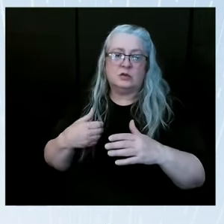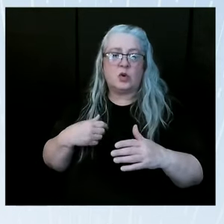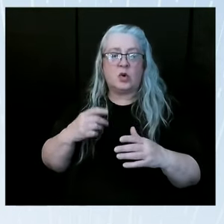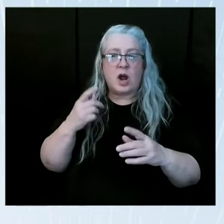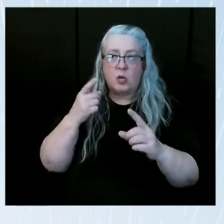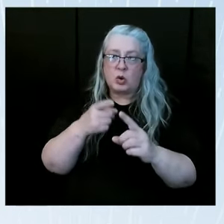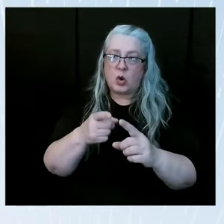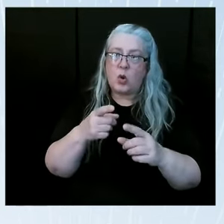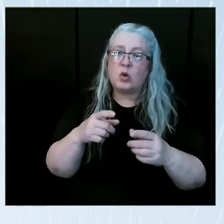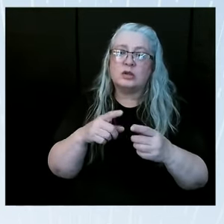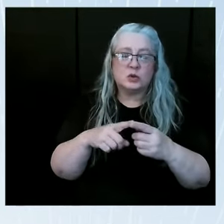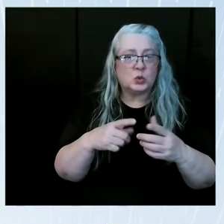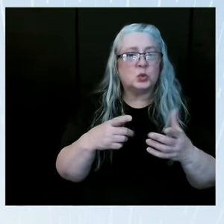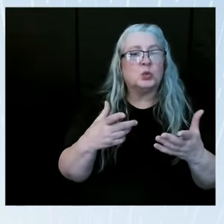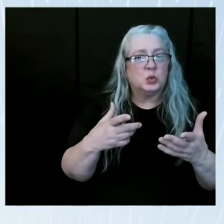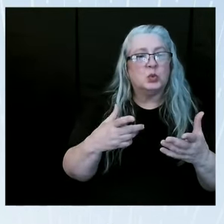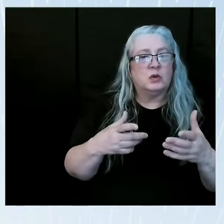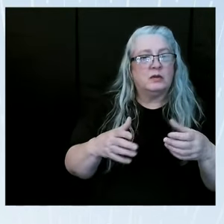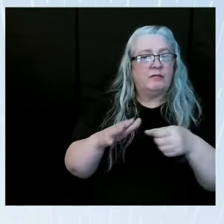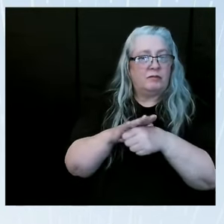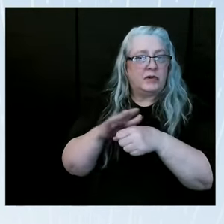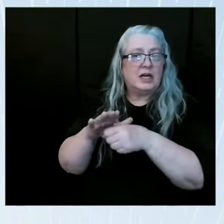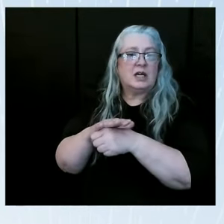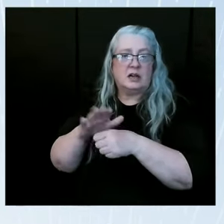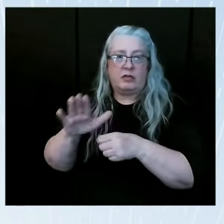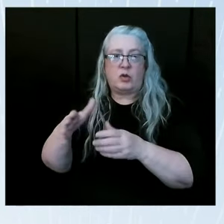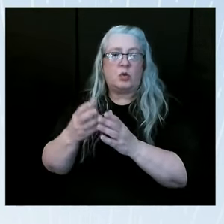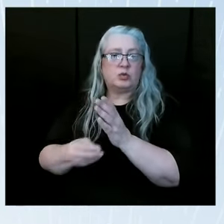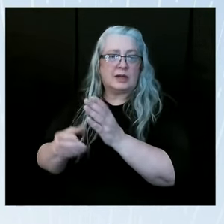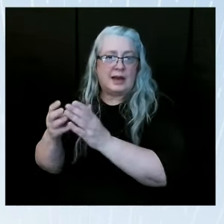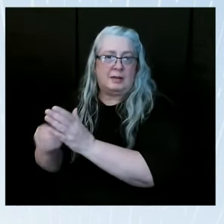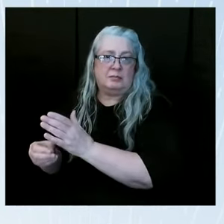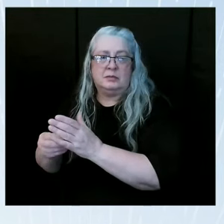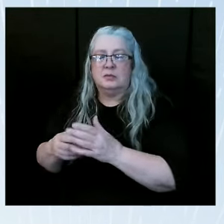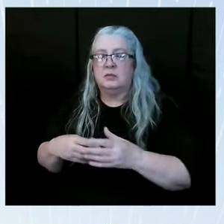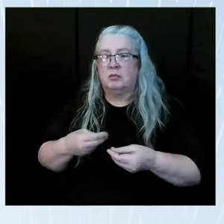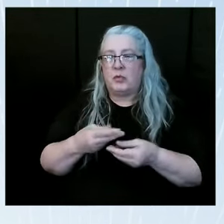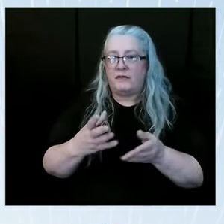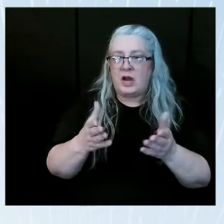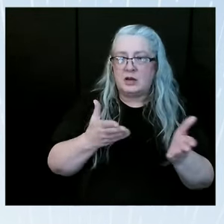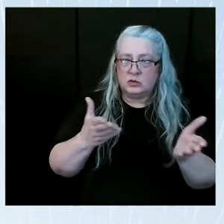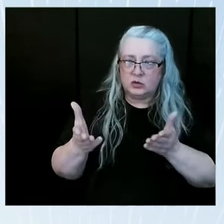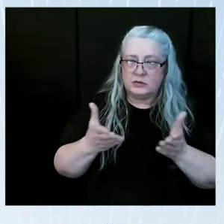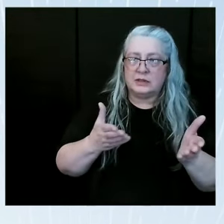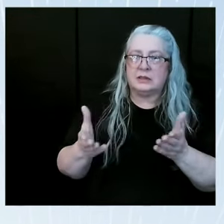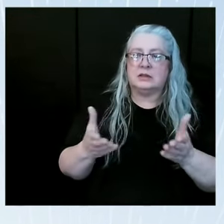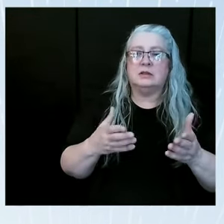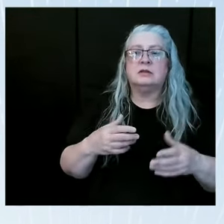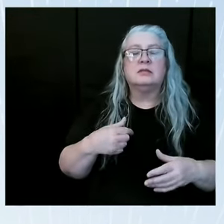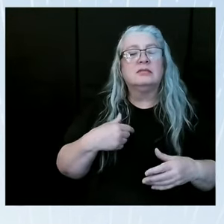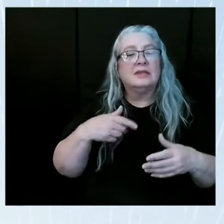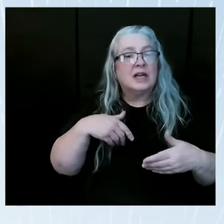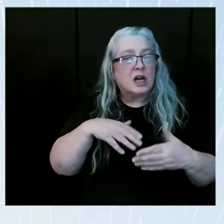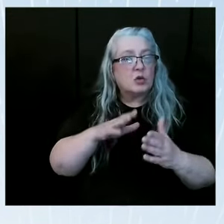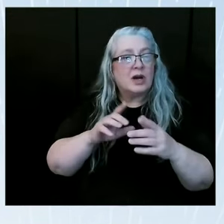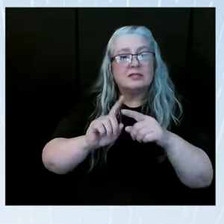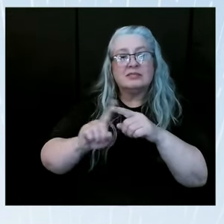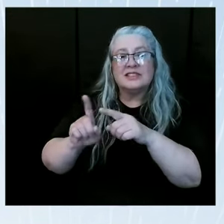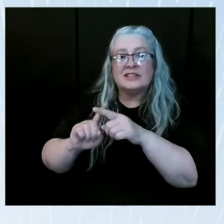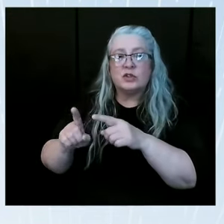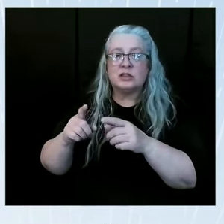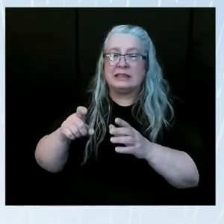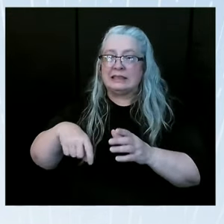survivors, long-term needs, addressing the needs of historically underserved populations,